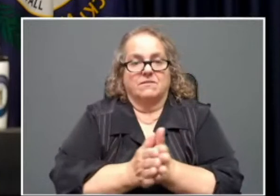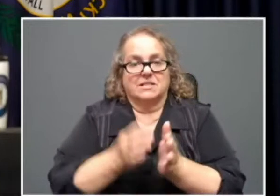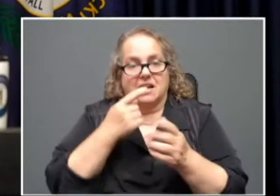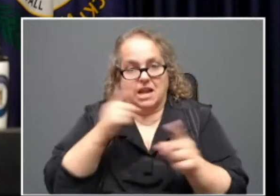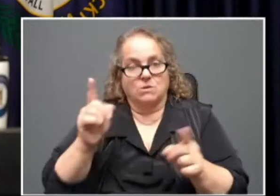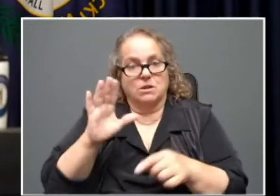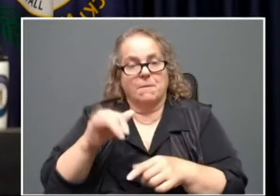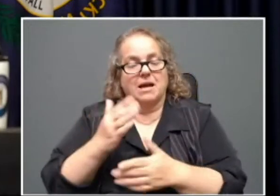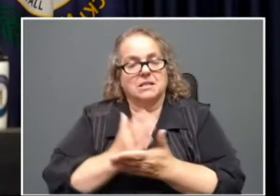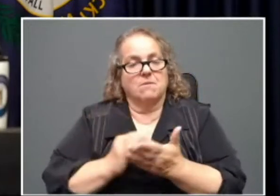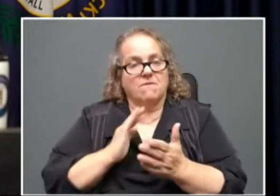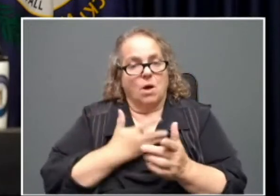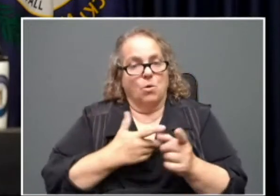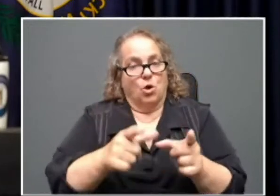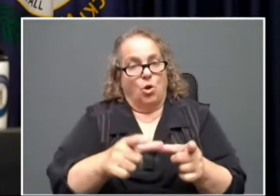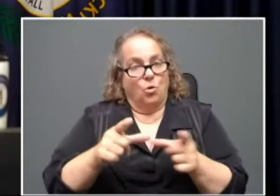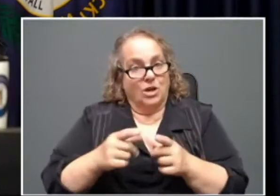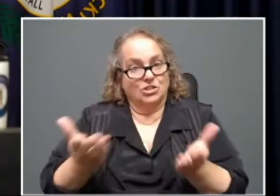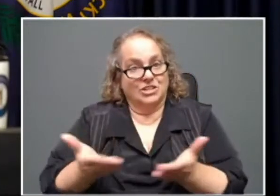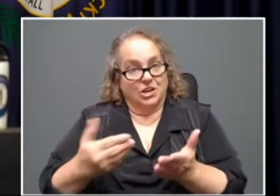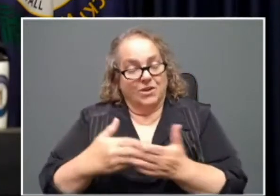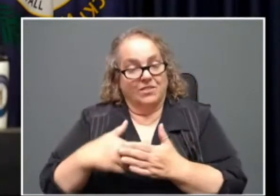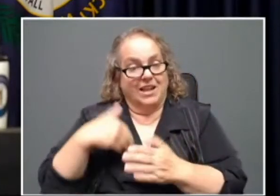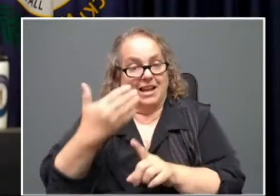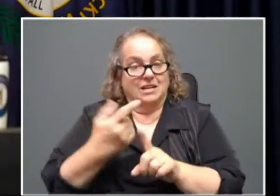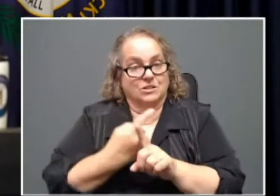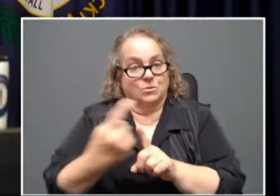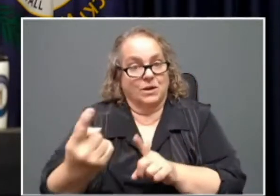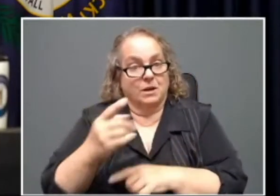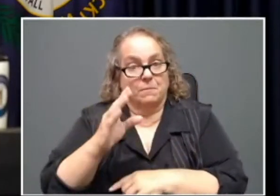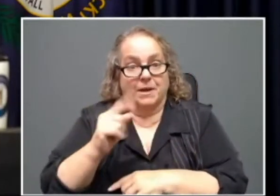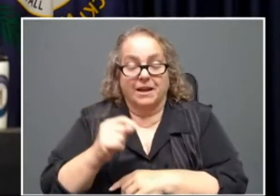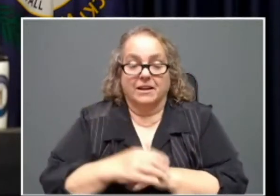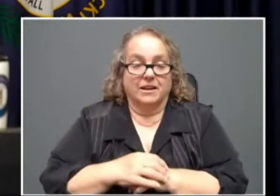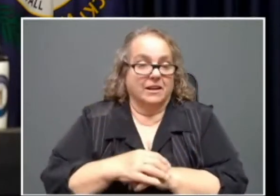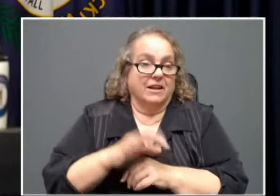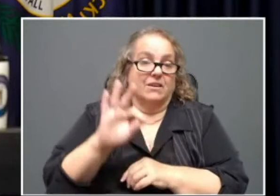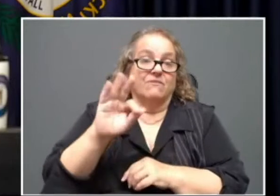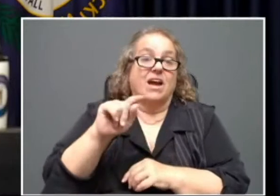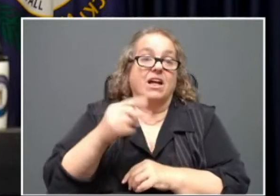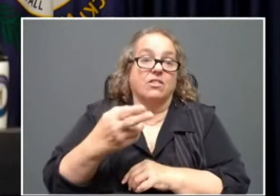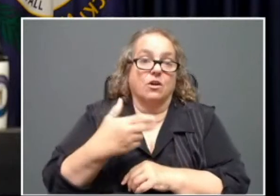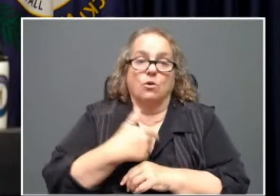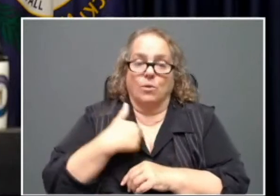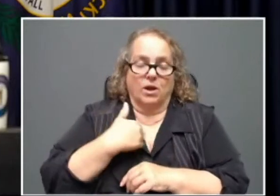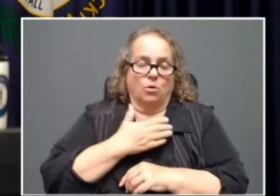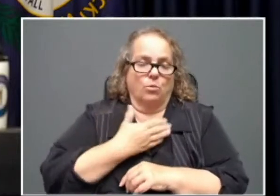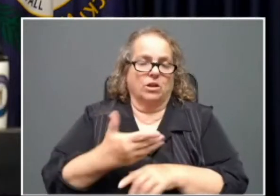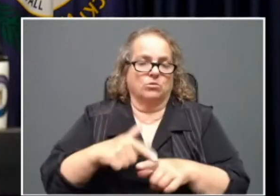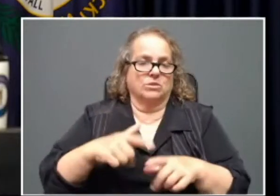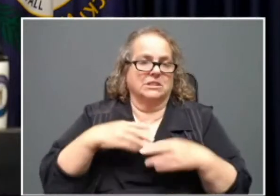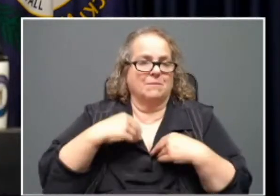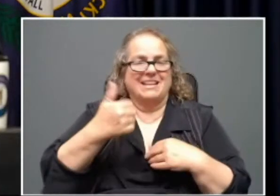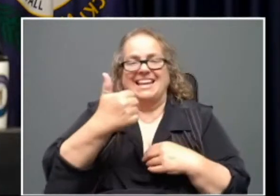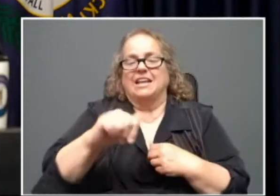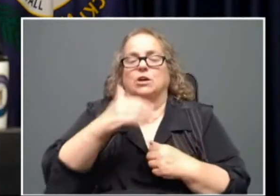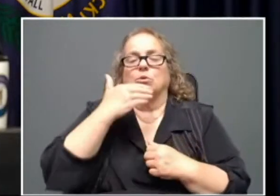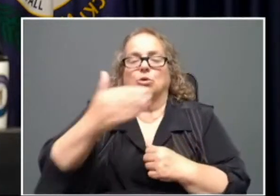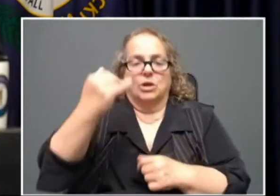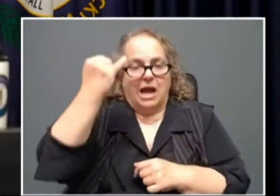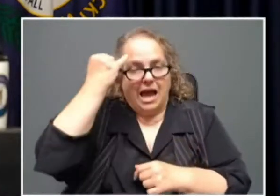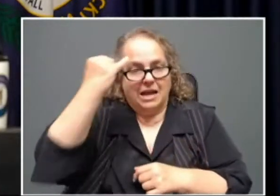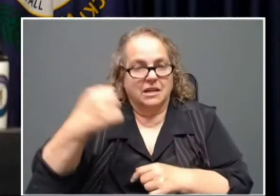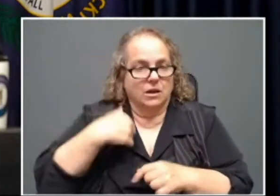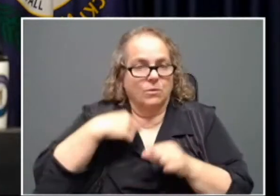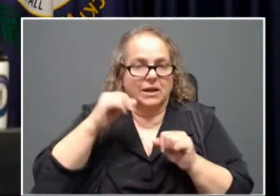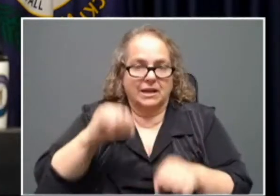locations here in the next week, but Faith, we're willing to take any good idea that we can do and put it into action.